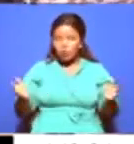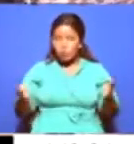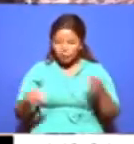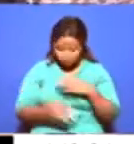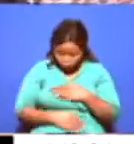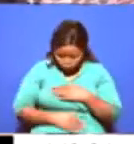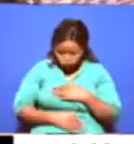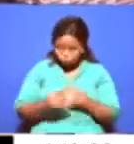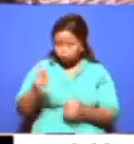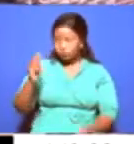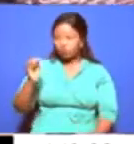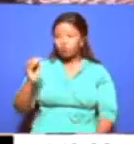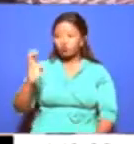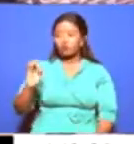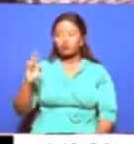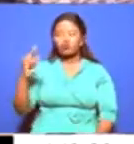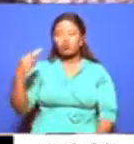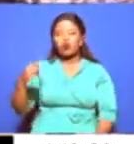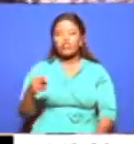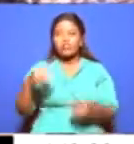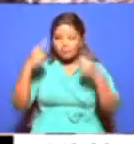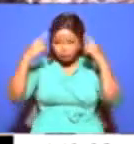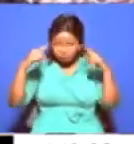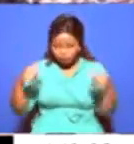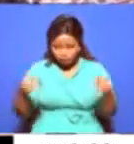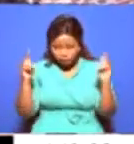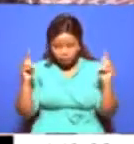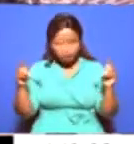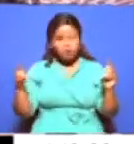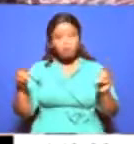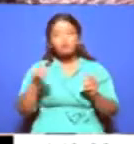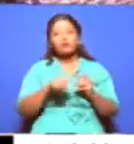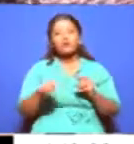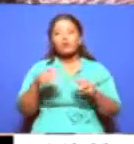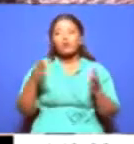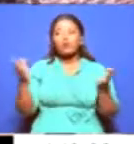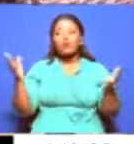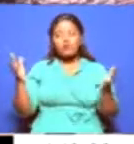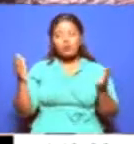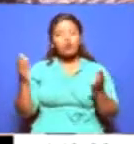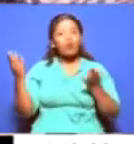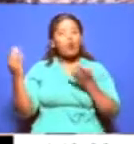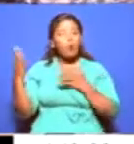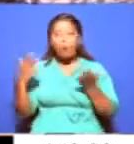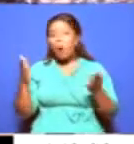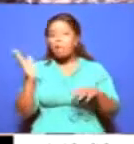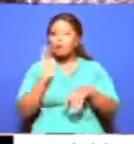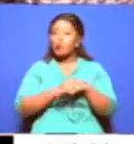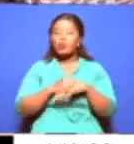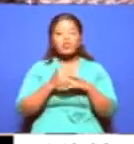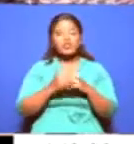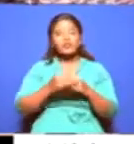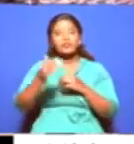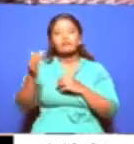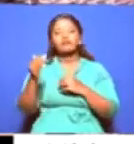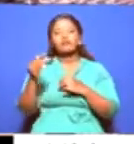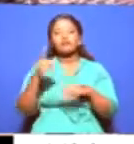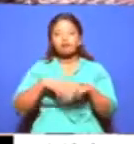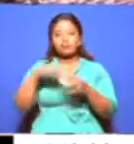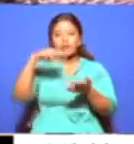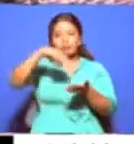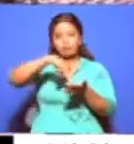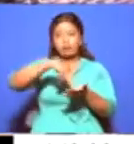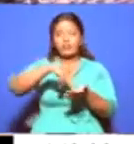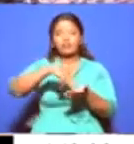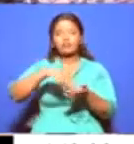Koech ufanisi. Tunatakia safari njema anapoanza hii safari, na